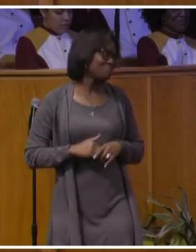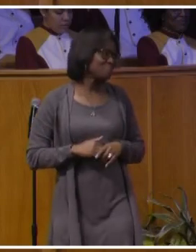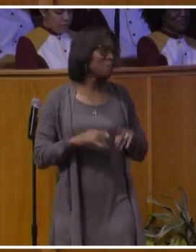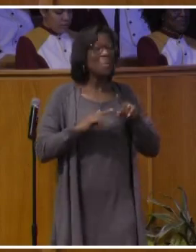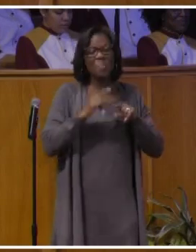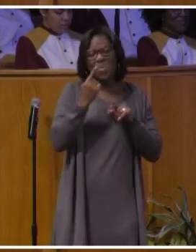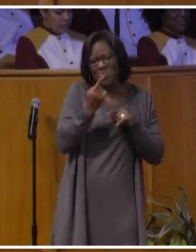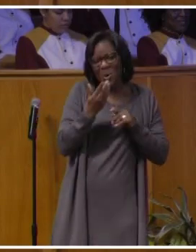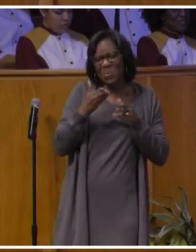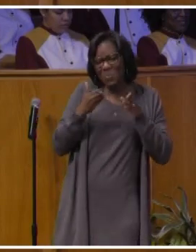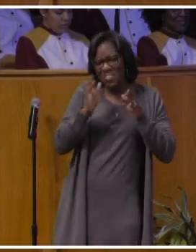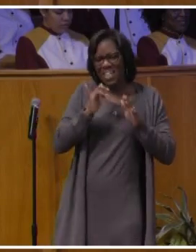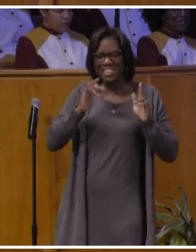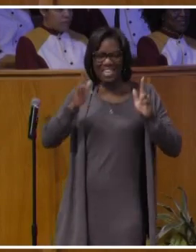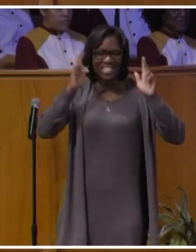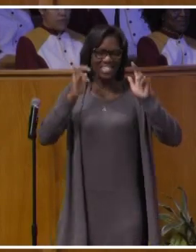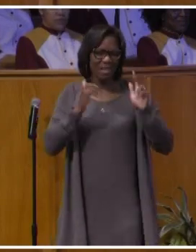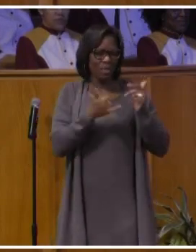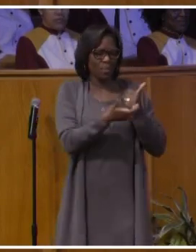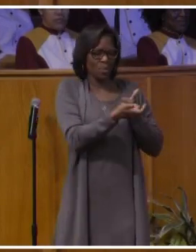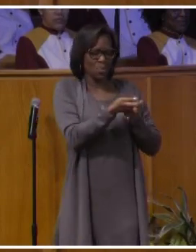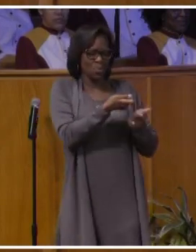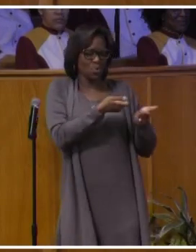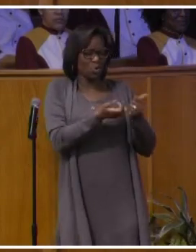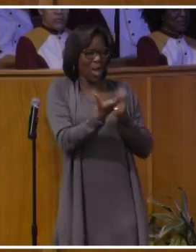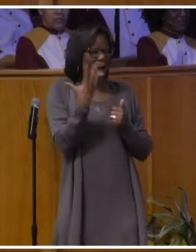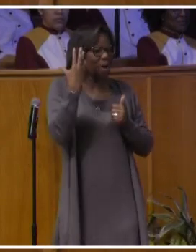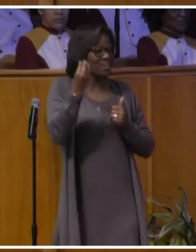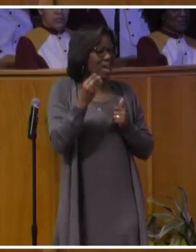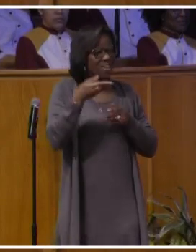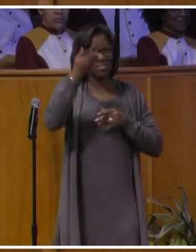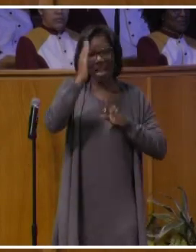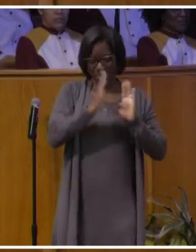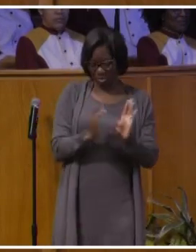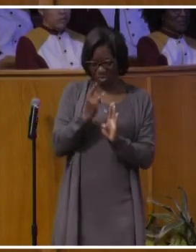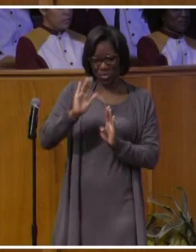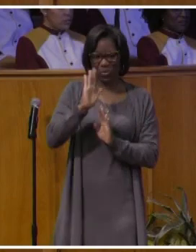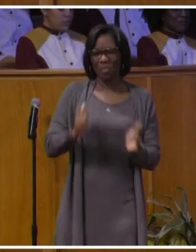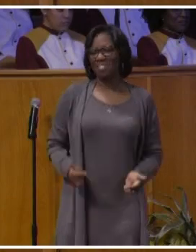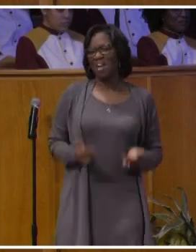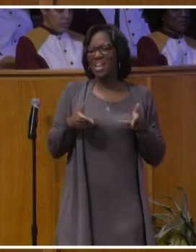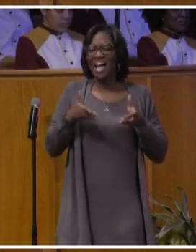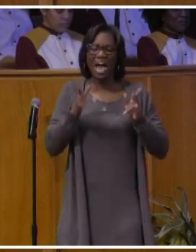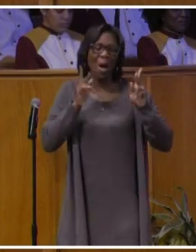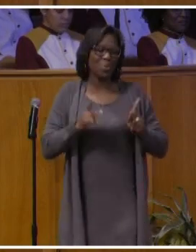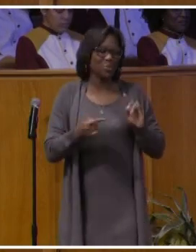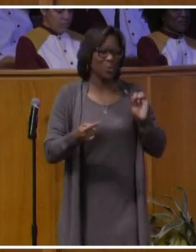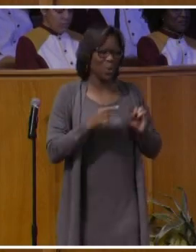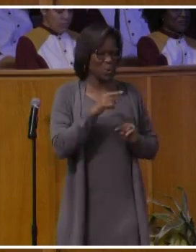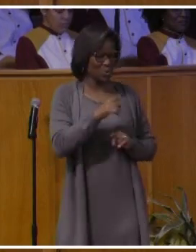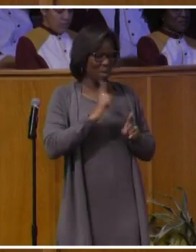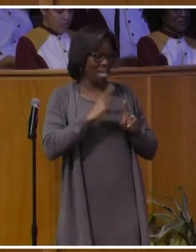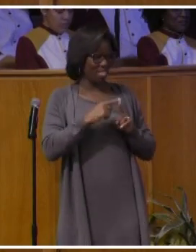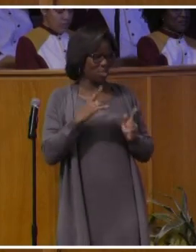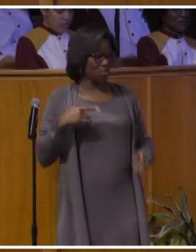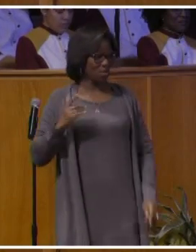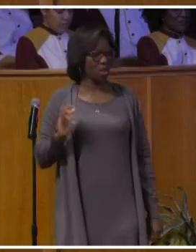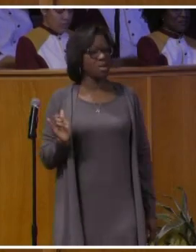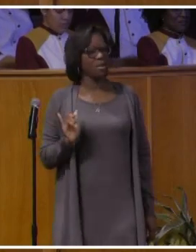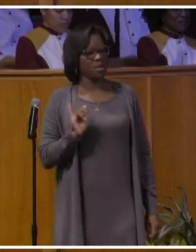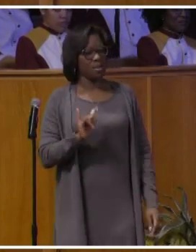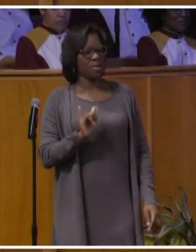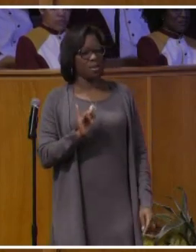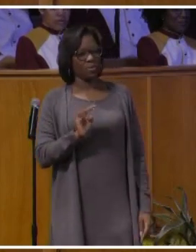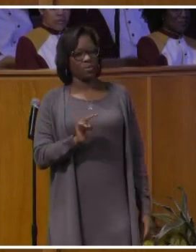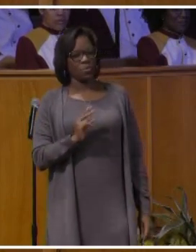And one of the ways the devil pulls you outside of the will of God is to allow someone to hurt you and you feel you've got to